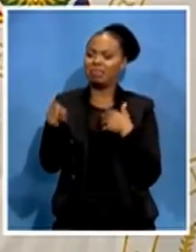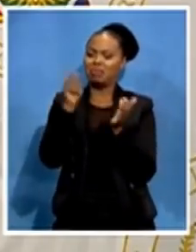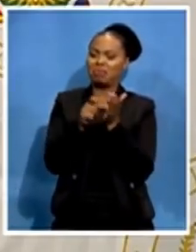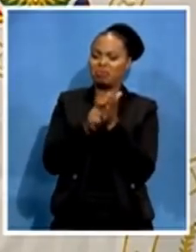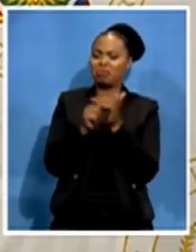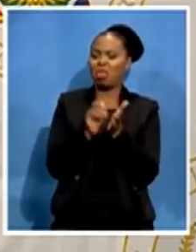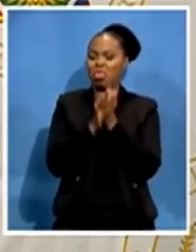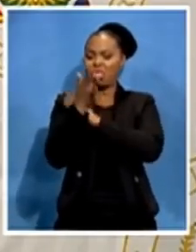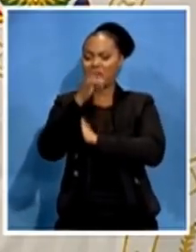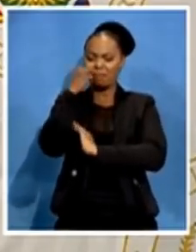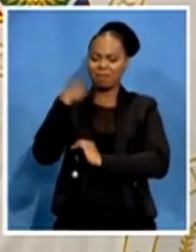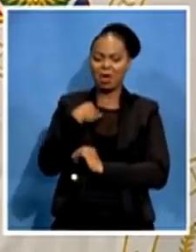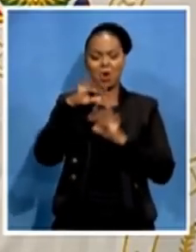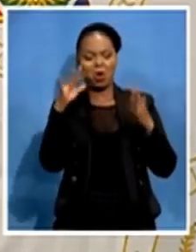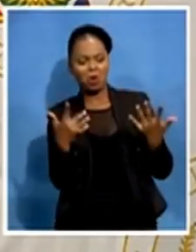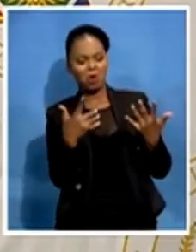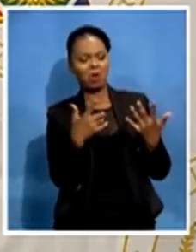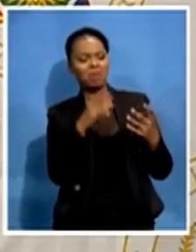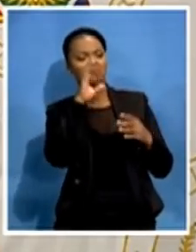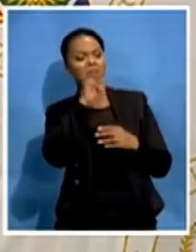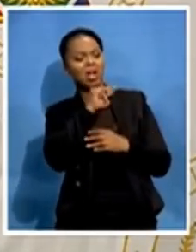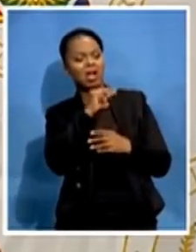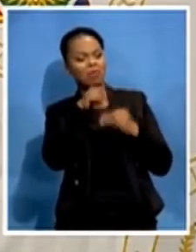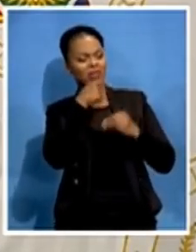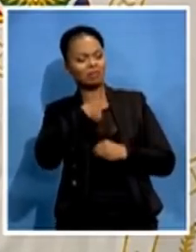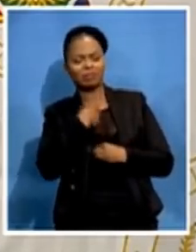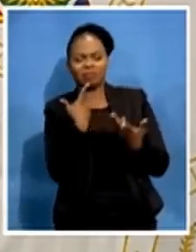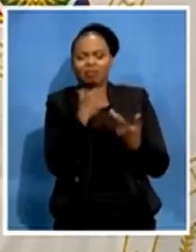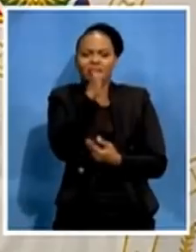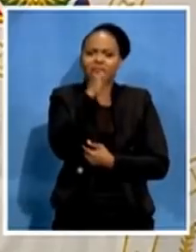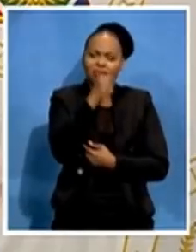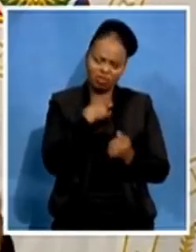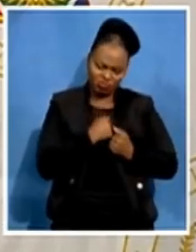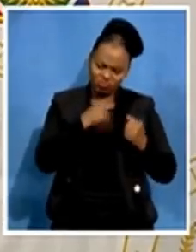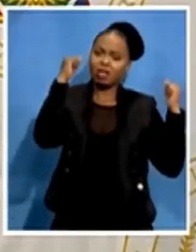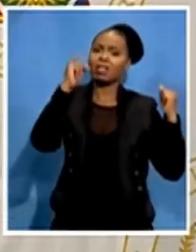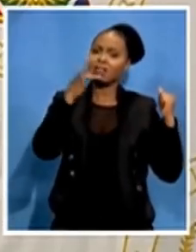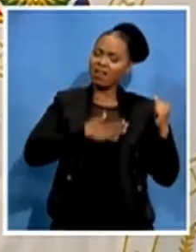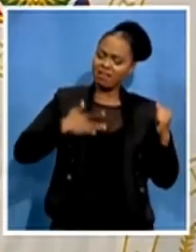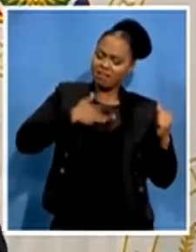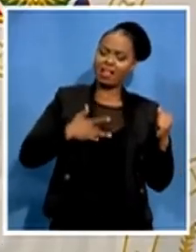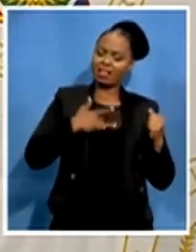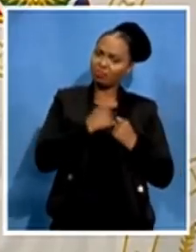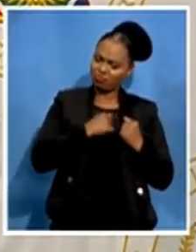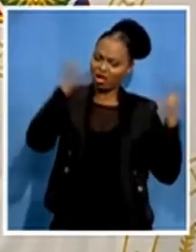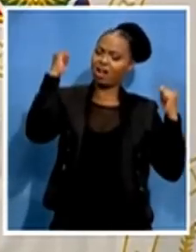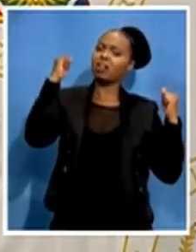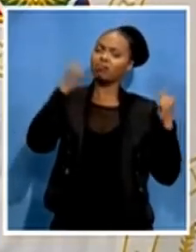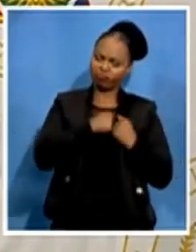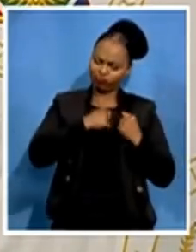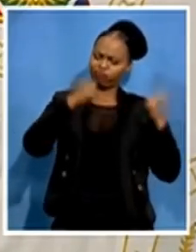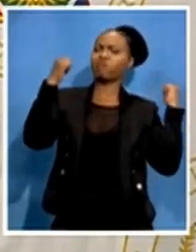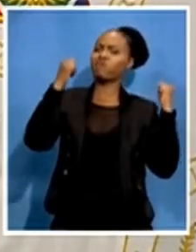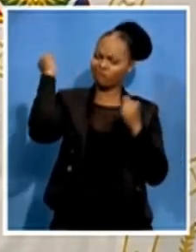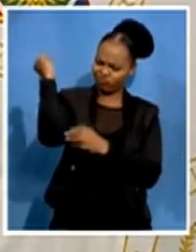No. Whenever I feel that I need to speak, I will speak. I won't seek permission from anybody. It's a free country, this one. And then,